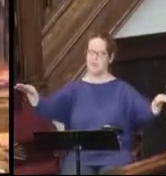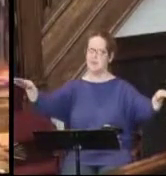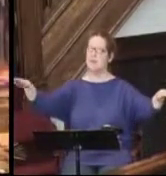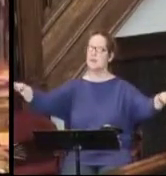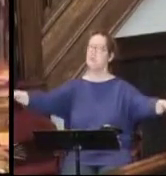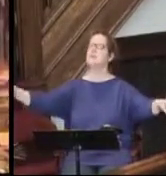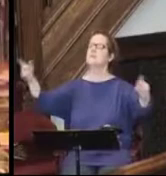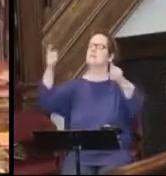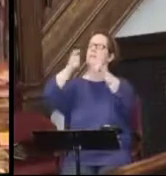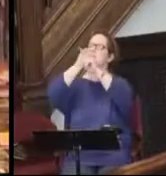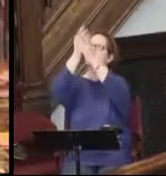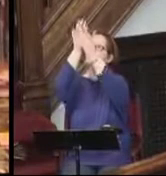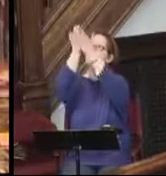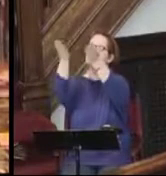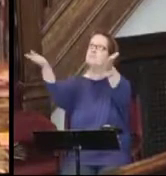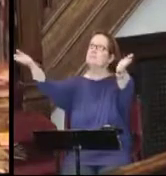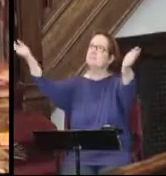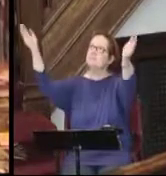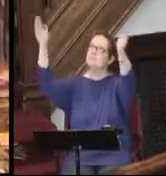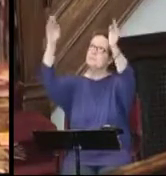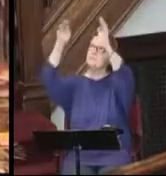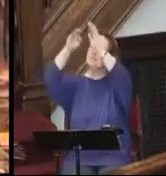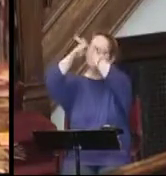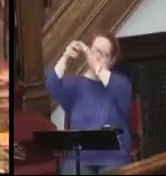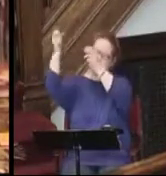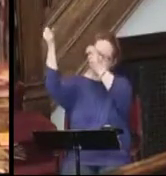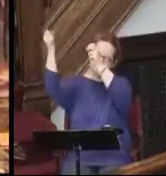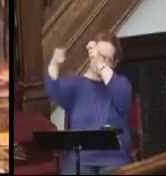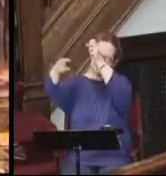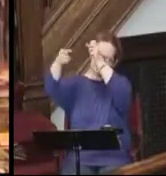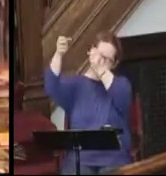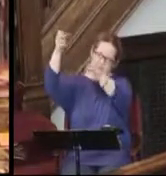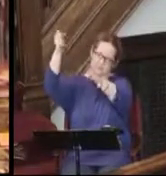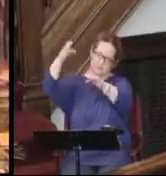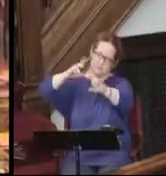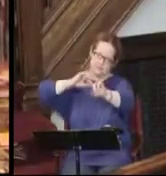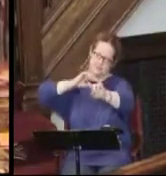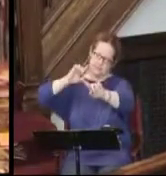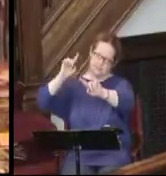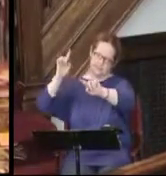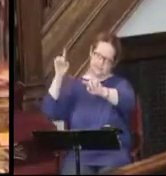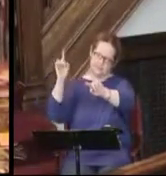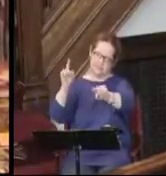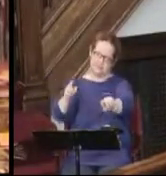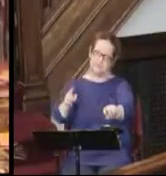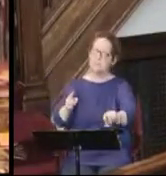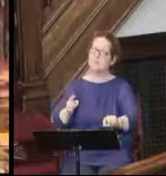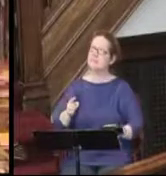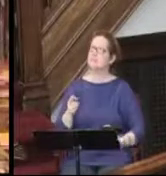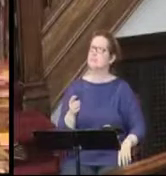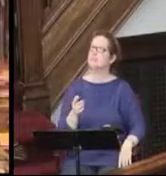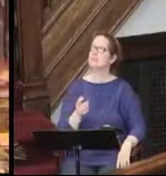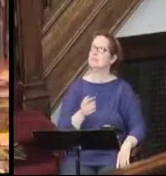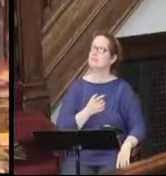of angels from heaven